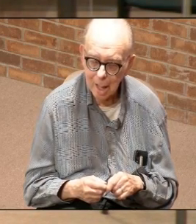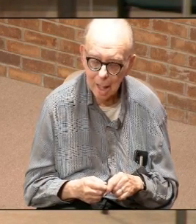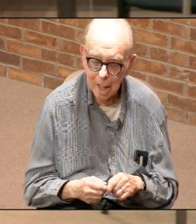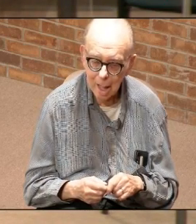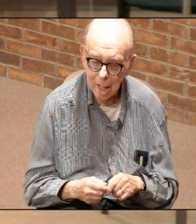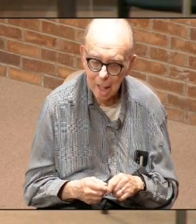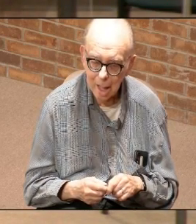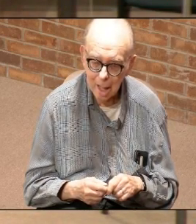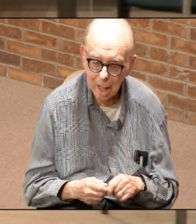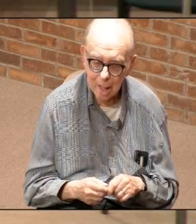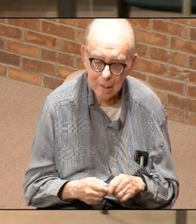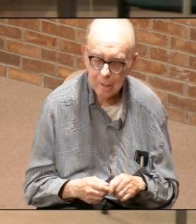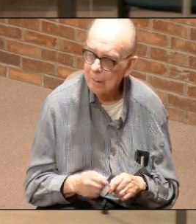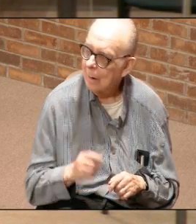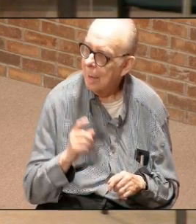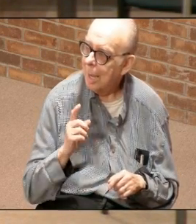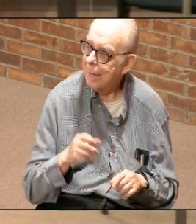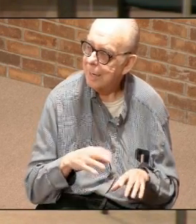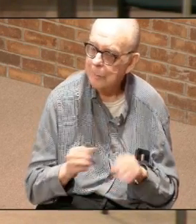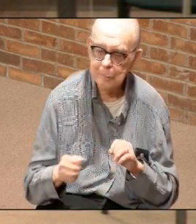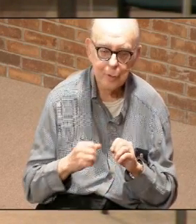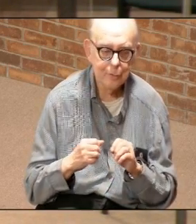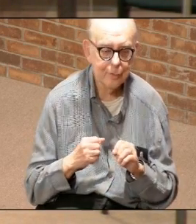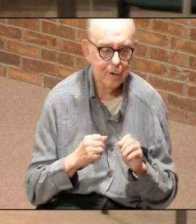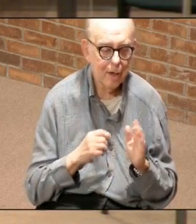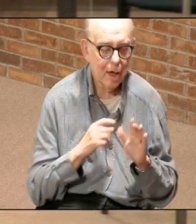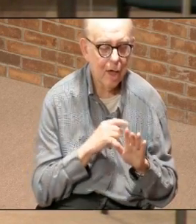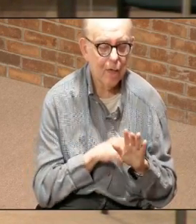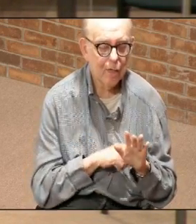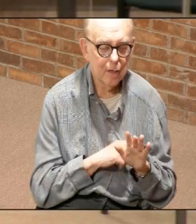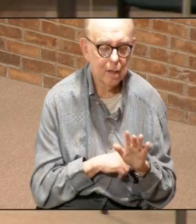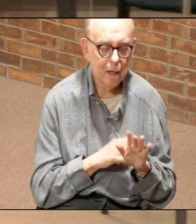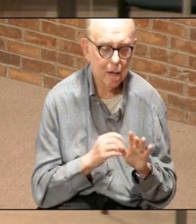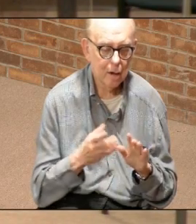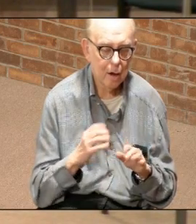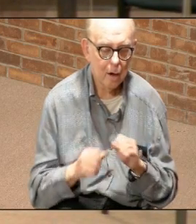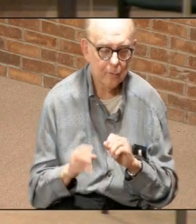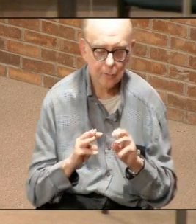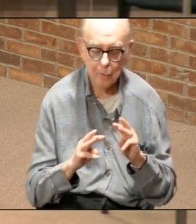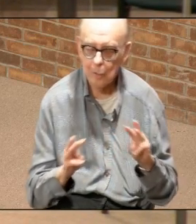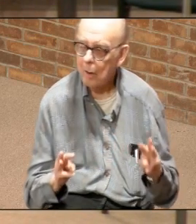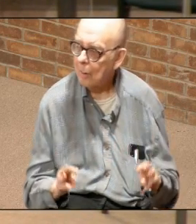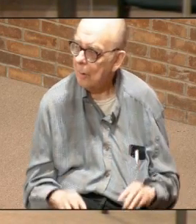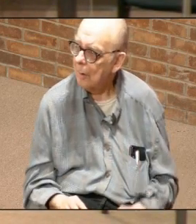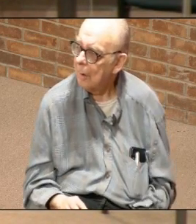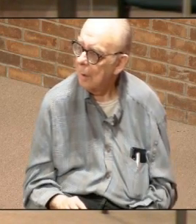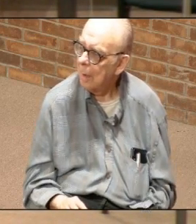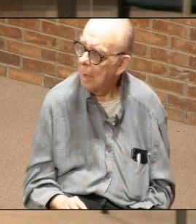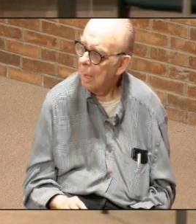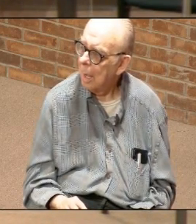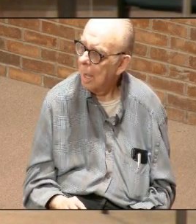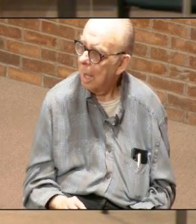I need to take the clock off the wall. Either that or make it bigger.